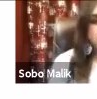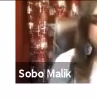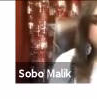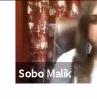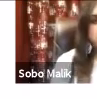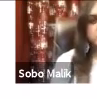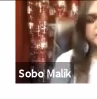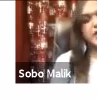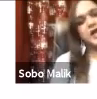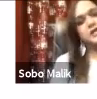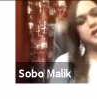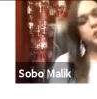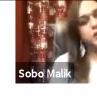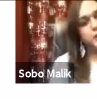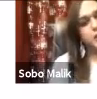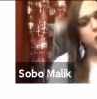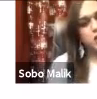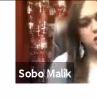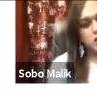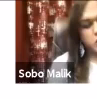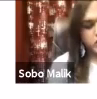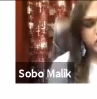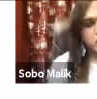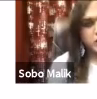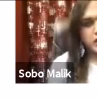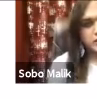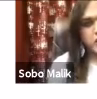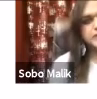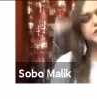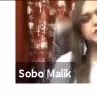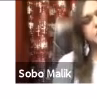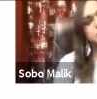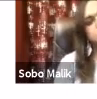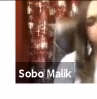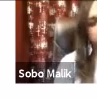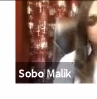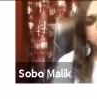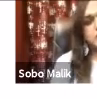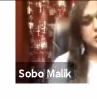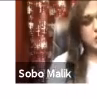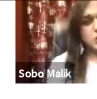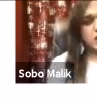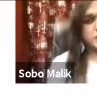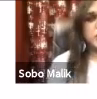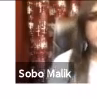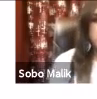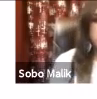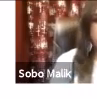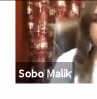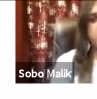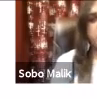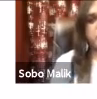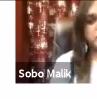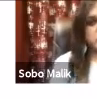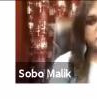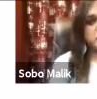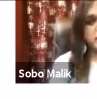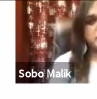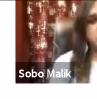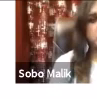background of the objective is that we've been working on the health rights since 2012. So we and my